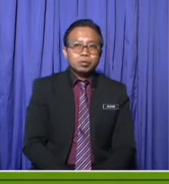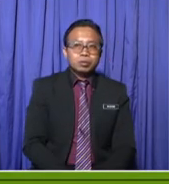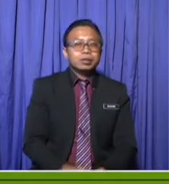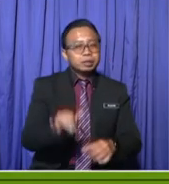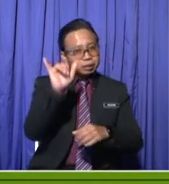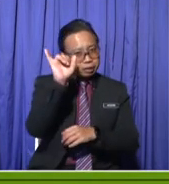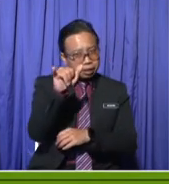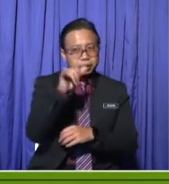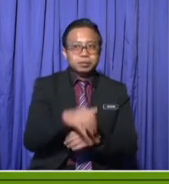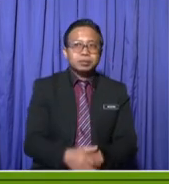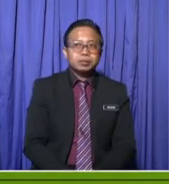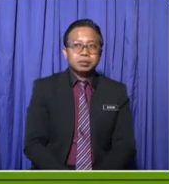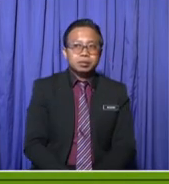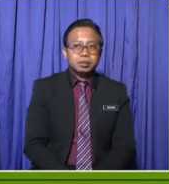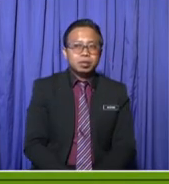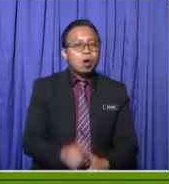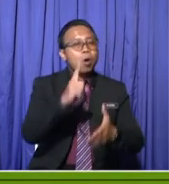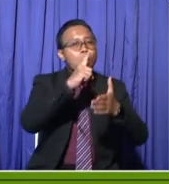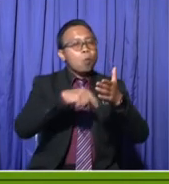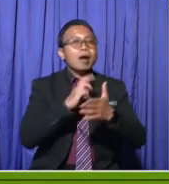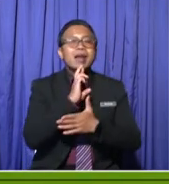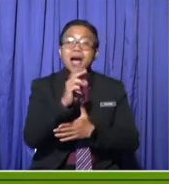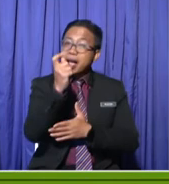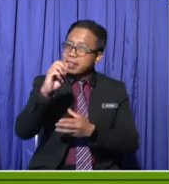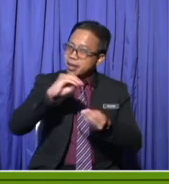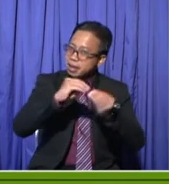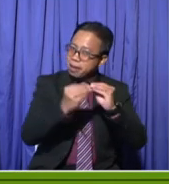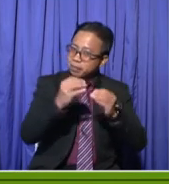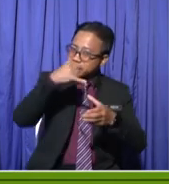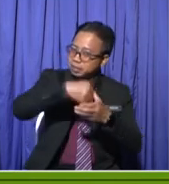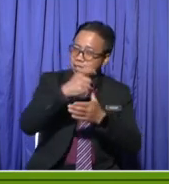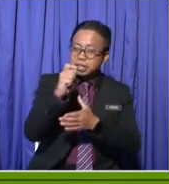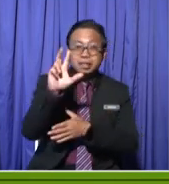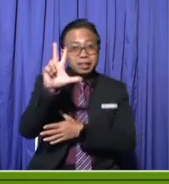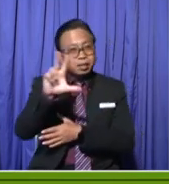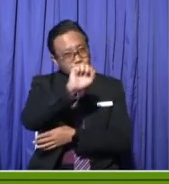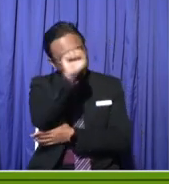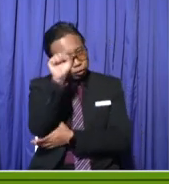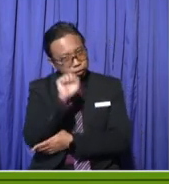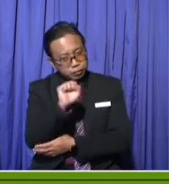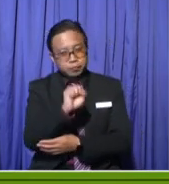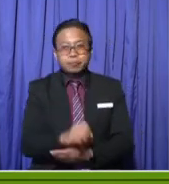Yes. What are the numbers in the third question?